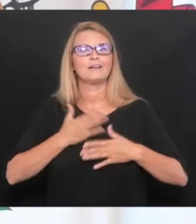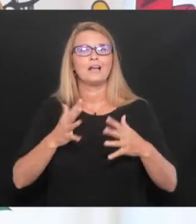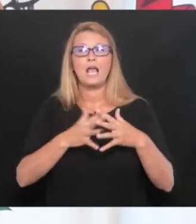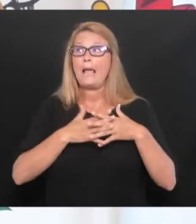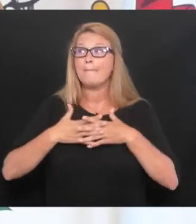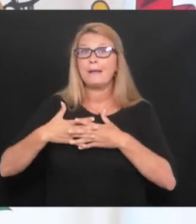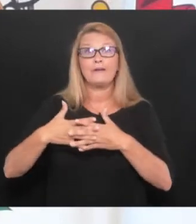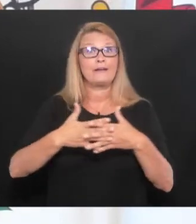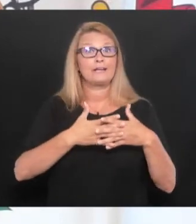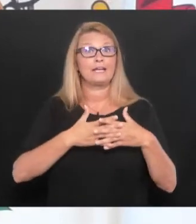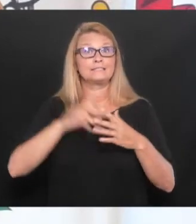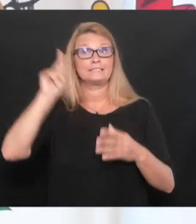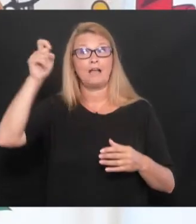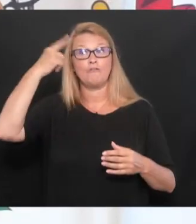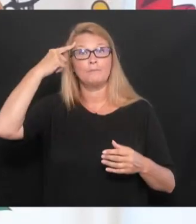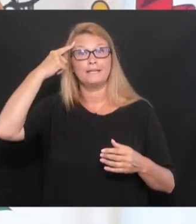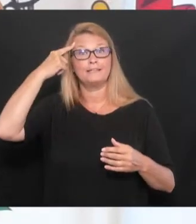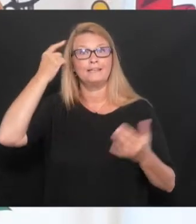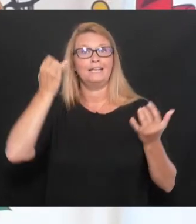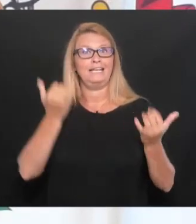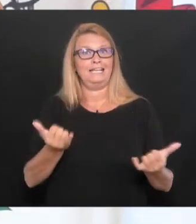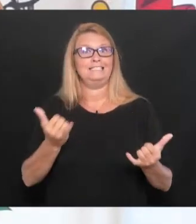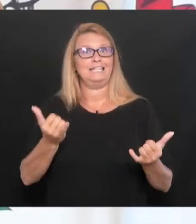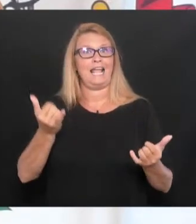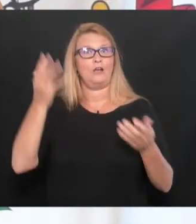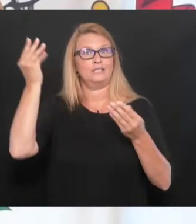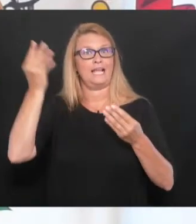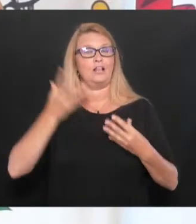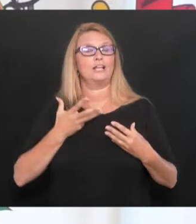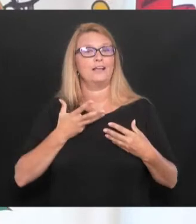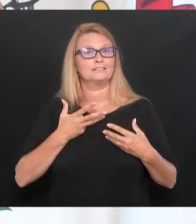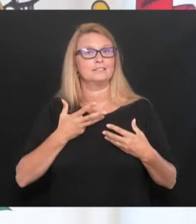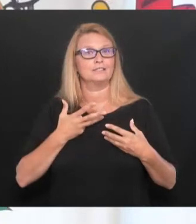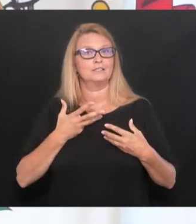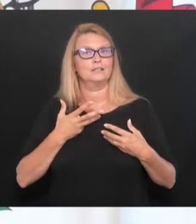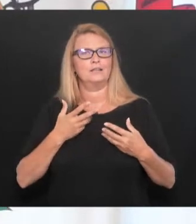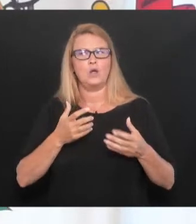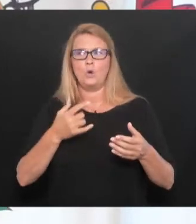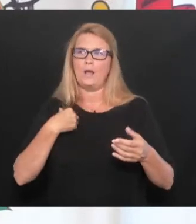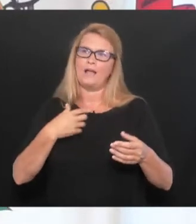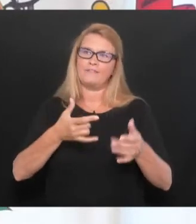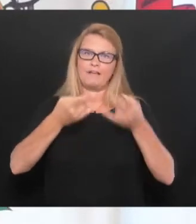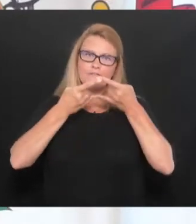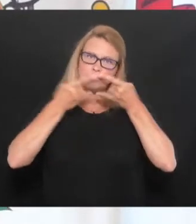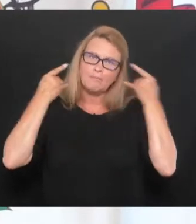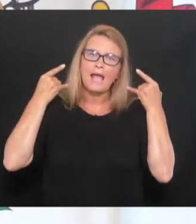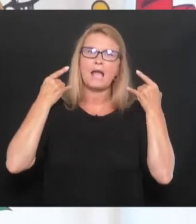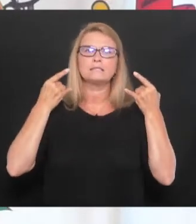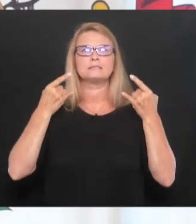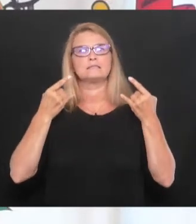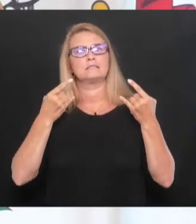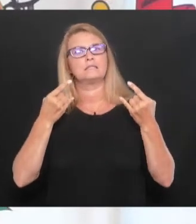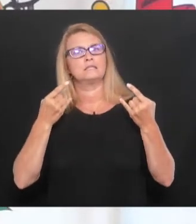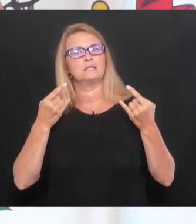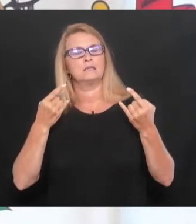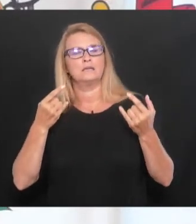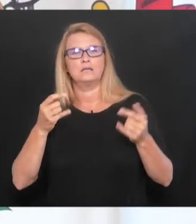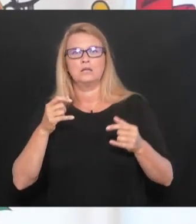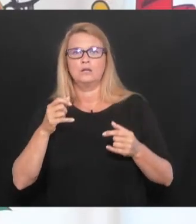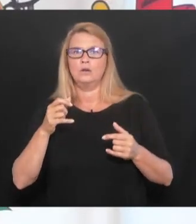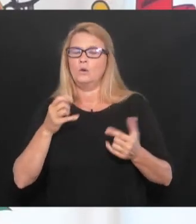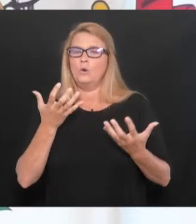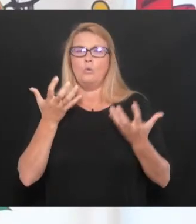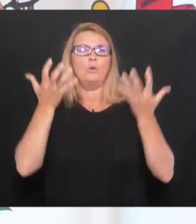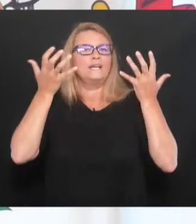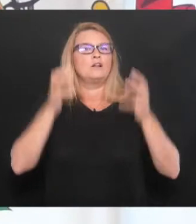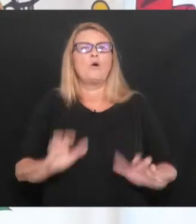our government is telling us now we need to start wearing masks, and we need to start doing things that absolutely we